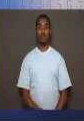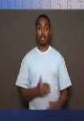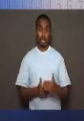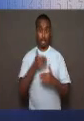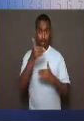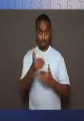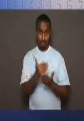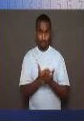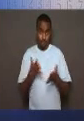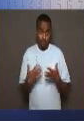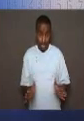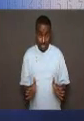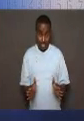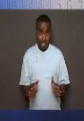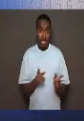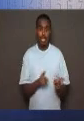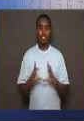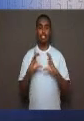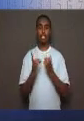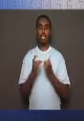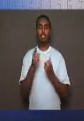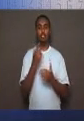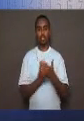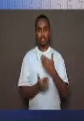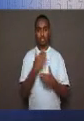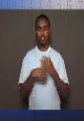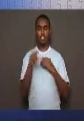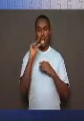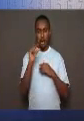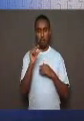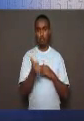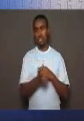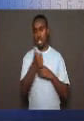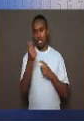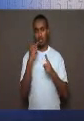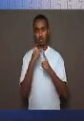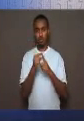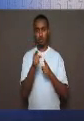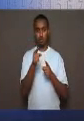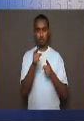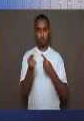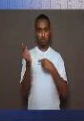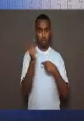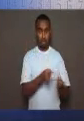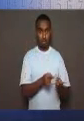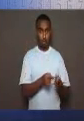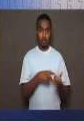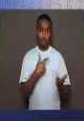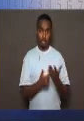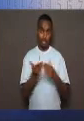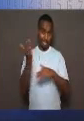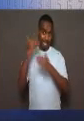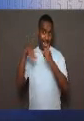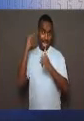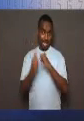After the lesson is over, as a class, discuss some of the other words you came up with during the